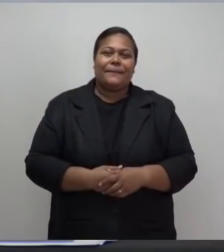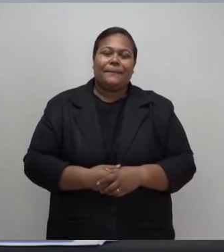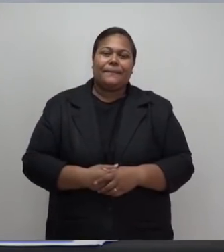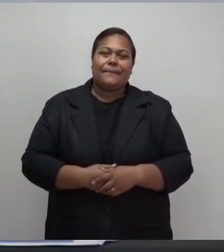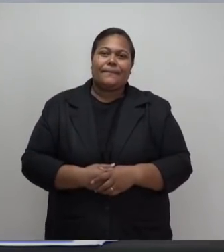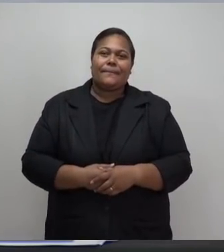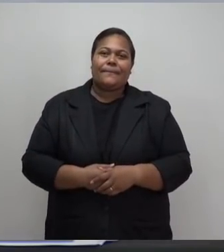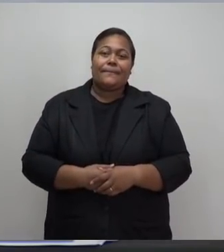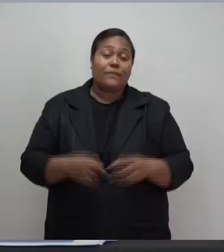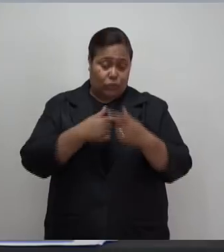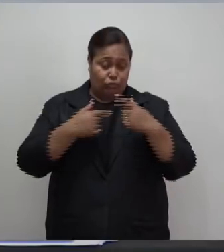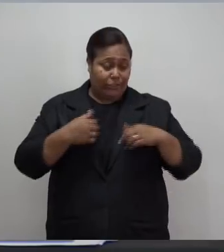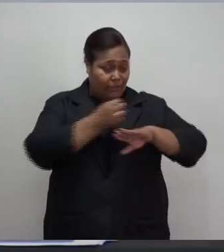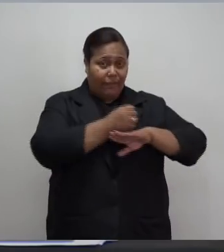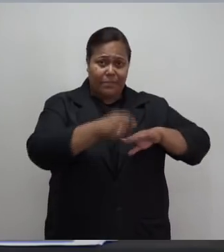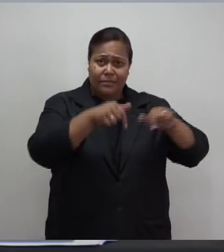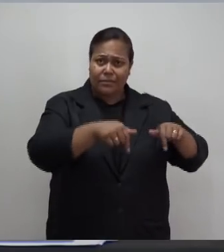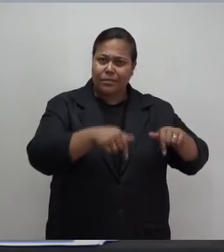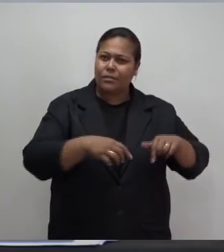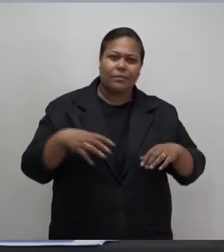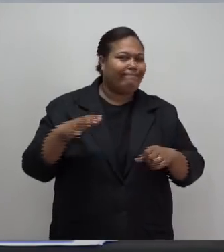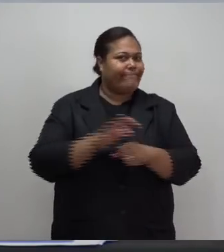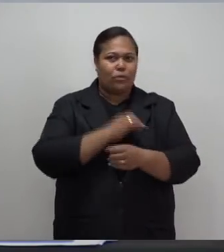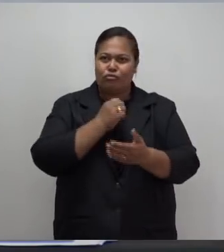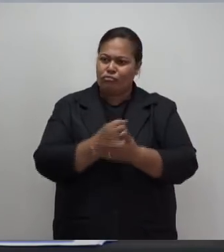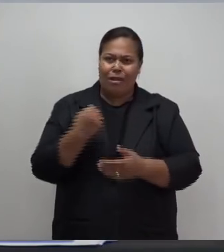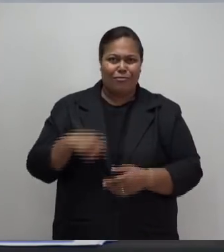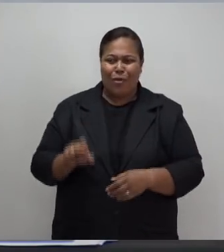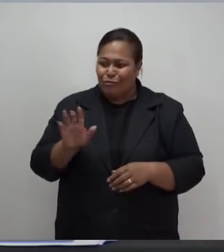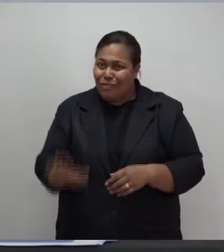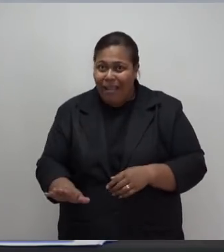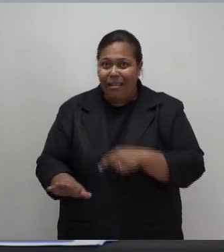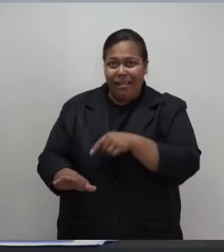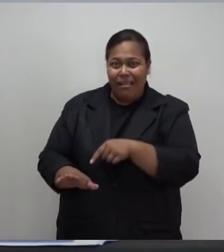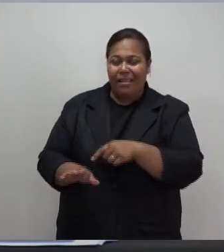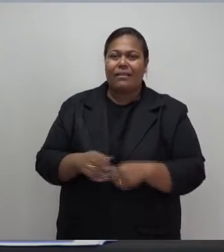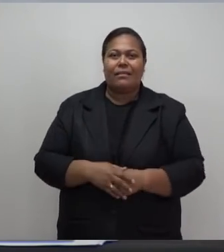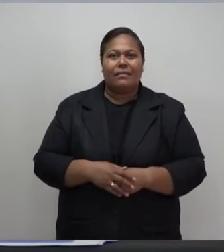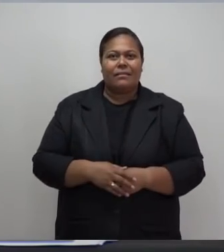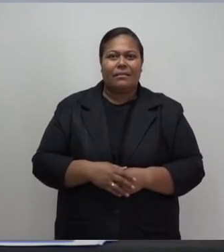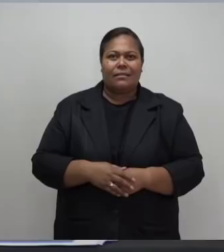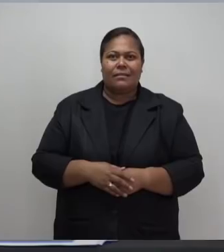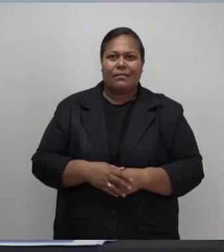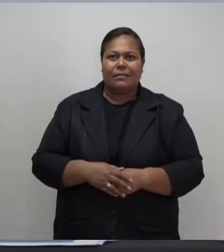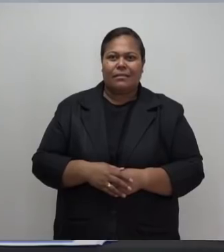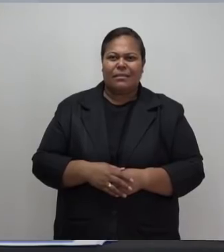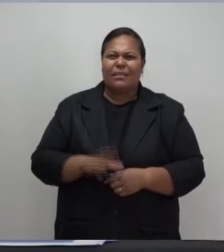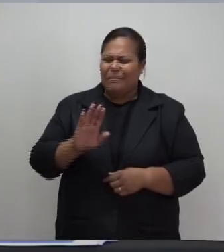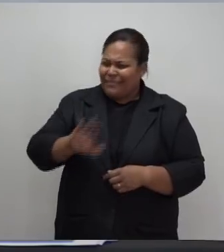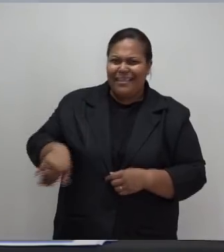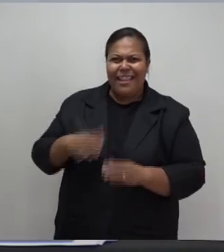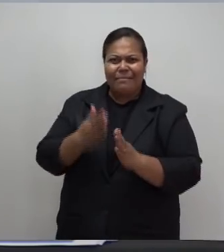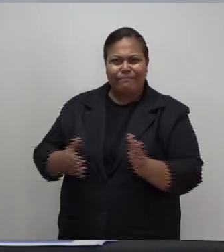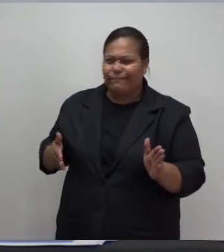Fiji. And we as a government take every measure to ensure that no Fijian child is or will ever be disadvantaged because of where they